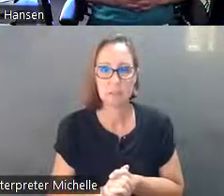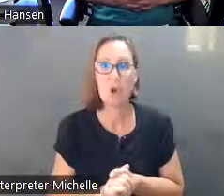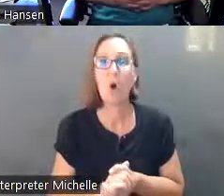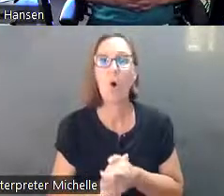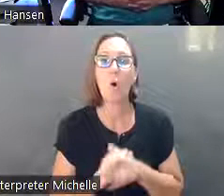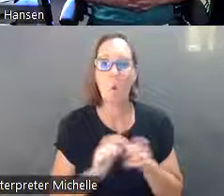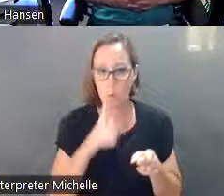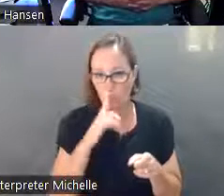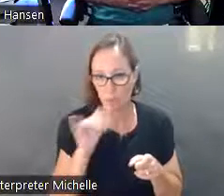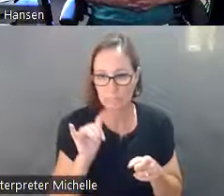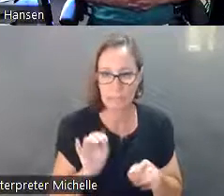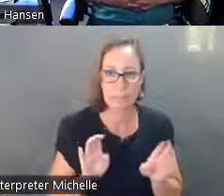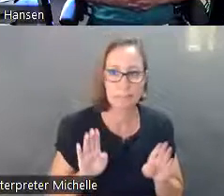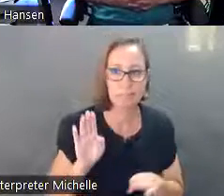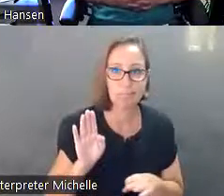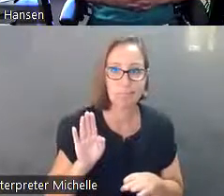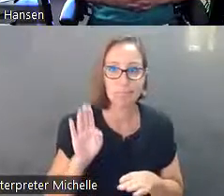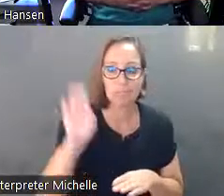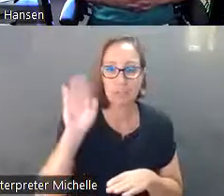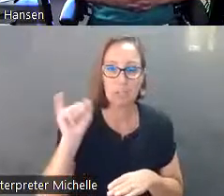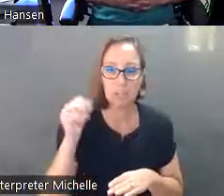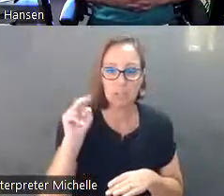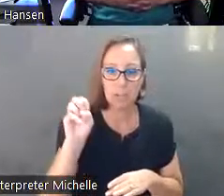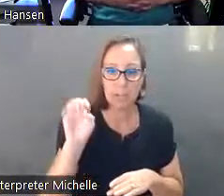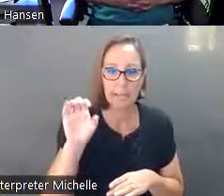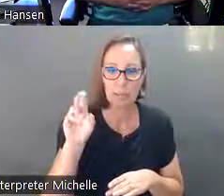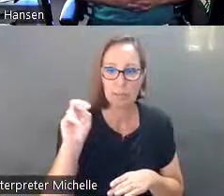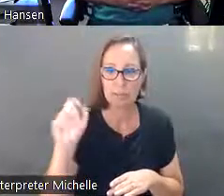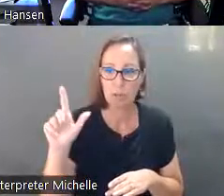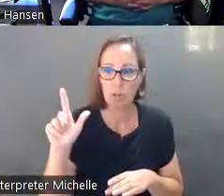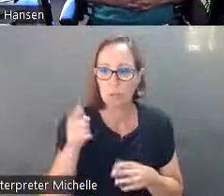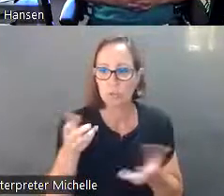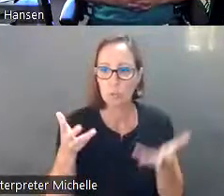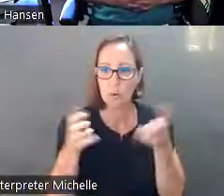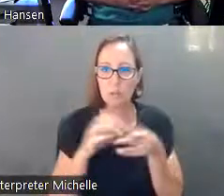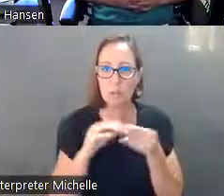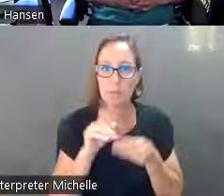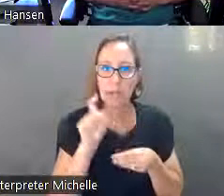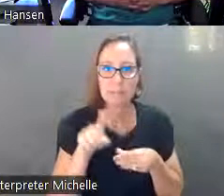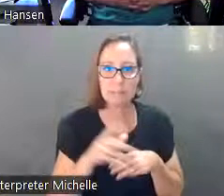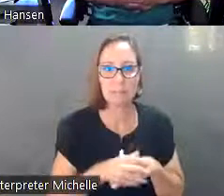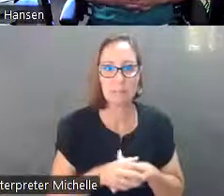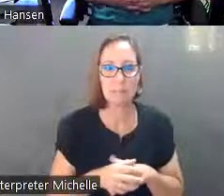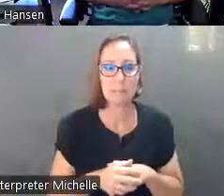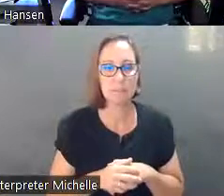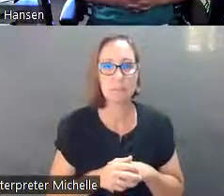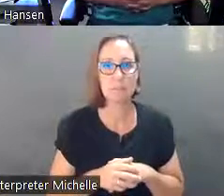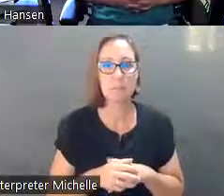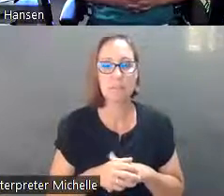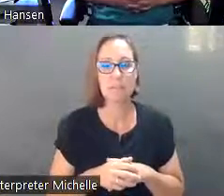Looks like we have Jane Crystal. You can go ahead and ask your question.